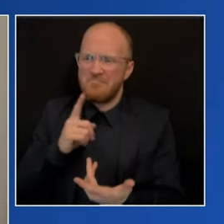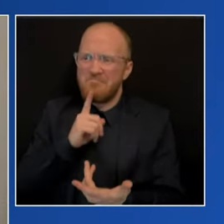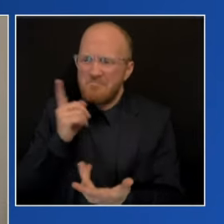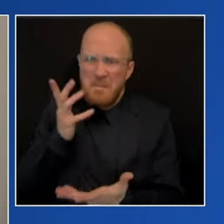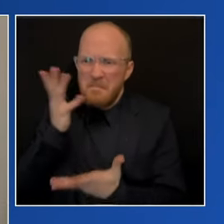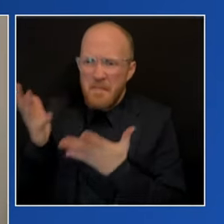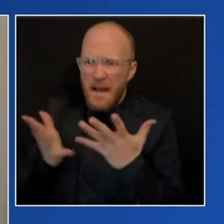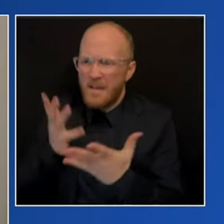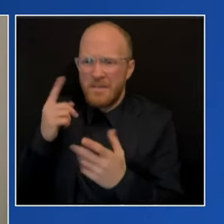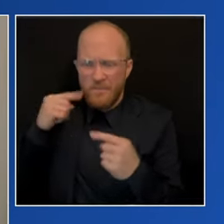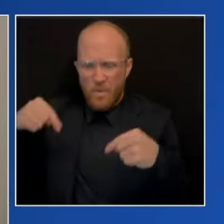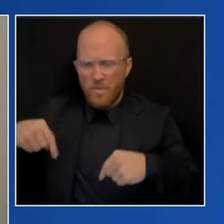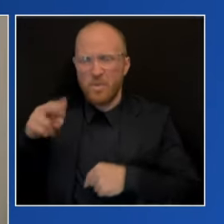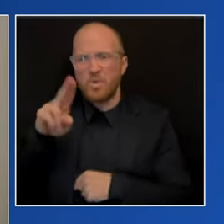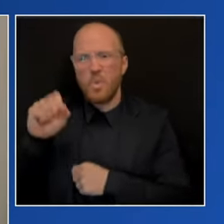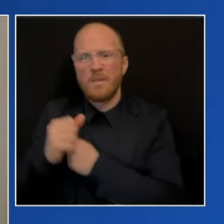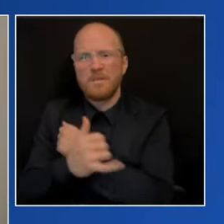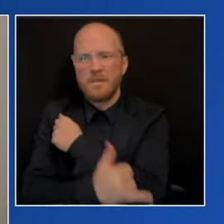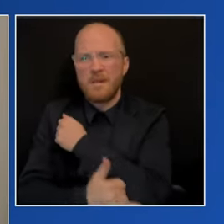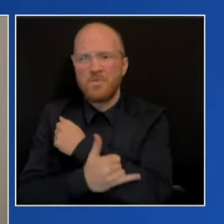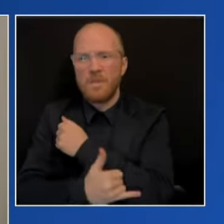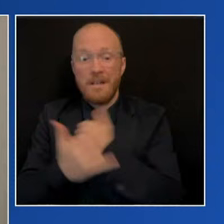senator and those same people